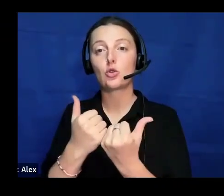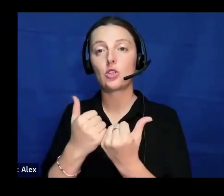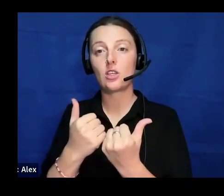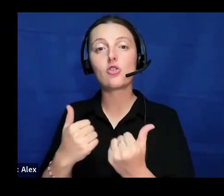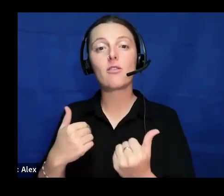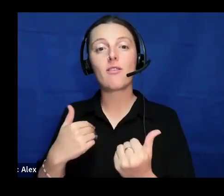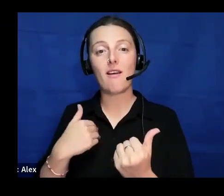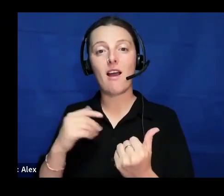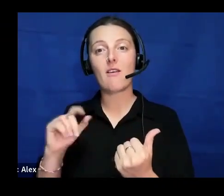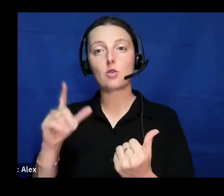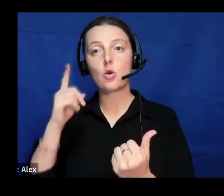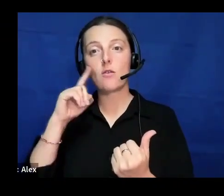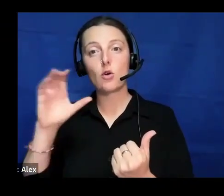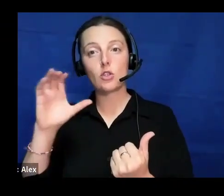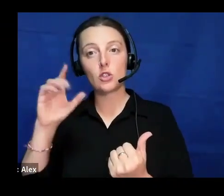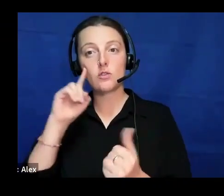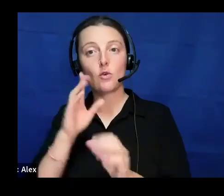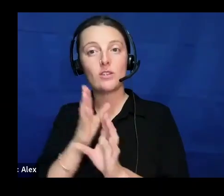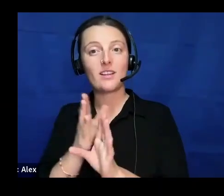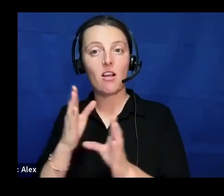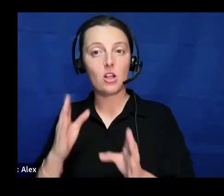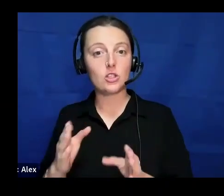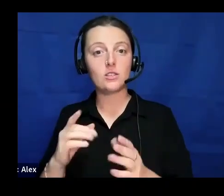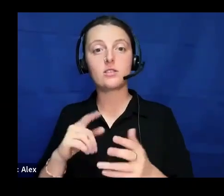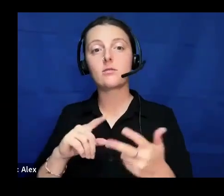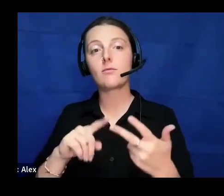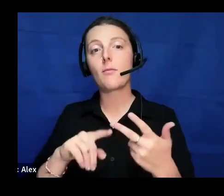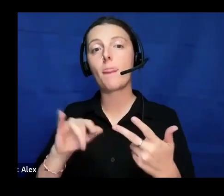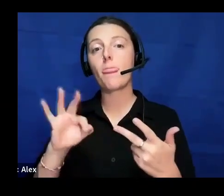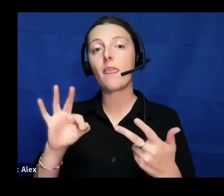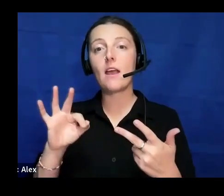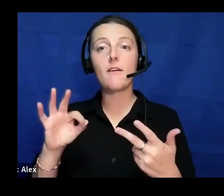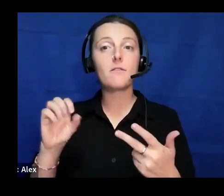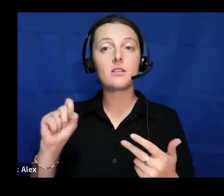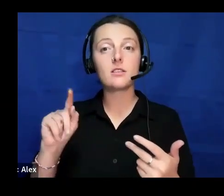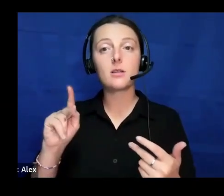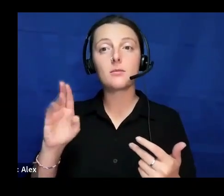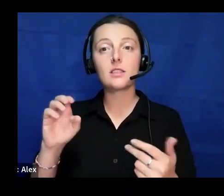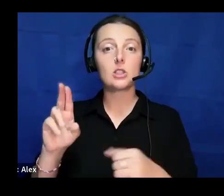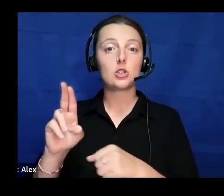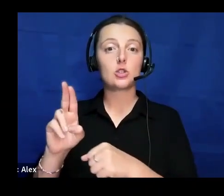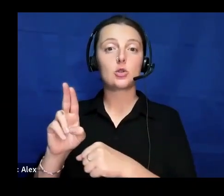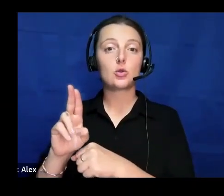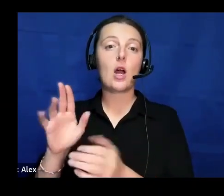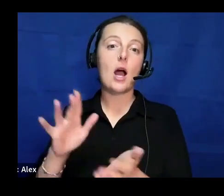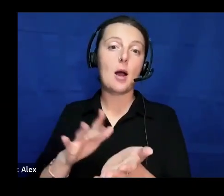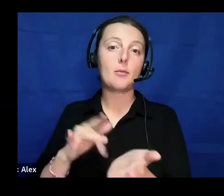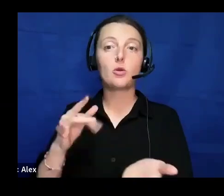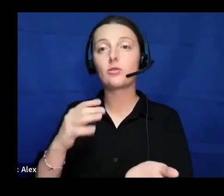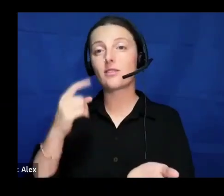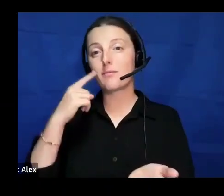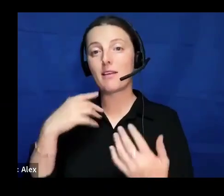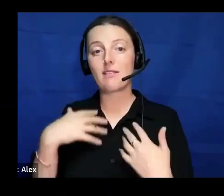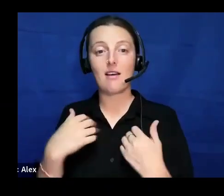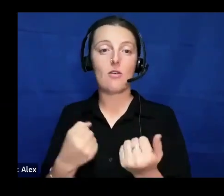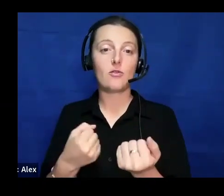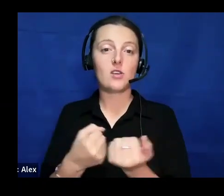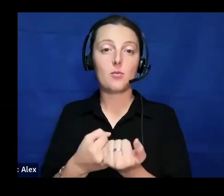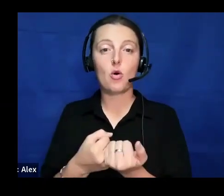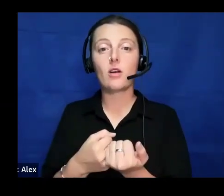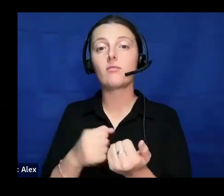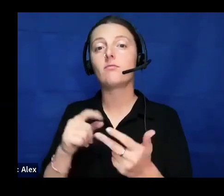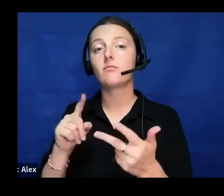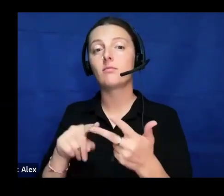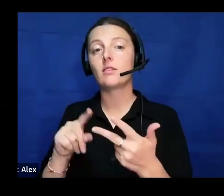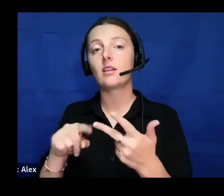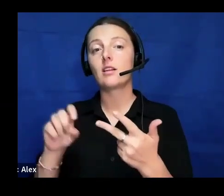you're looking for substance abuse and mental health support, checking out SAMHSA can be a great way to kind of learn a little bit more about